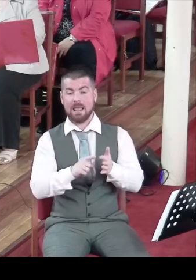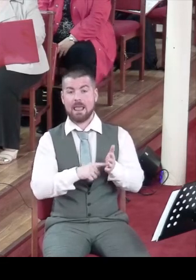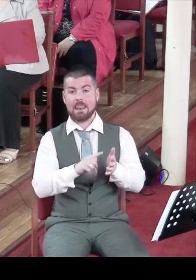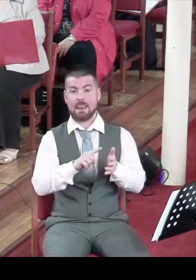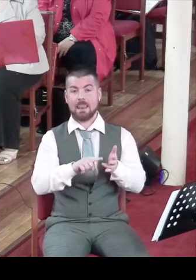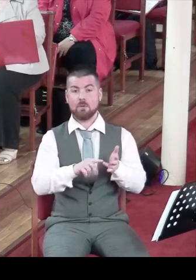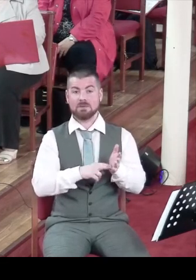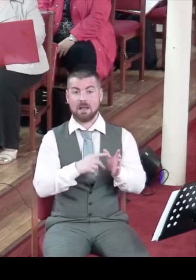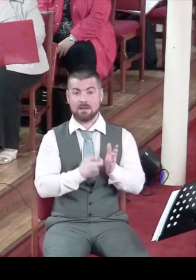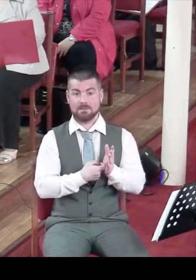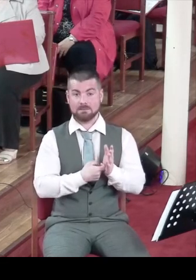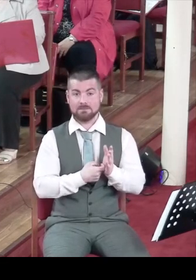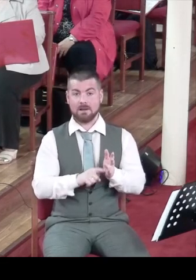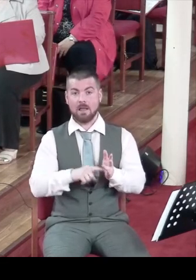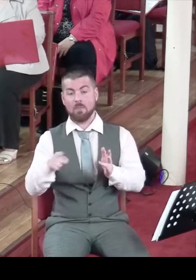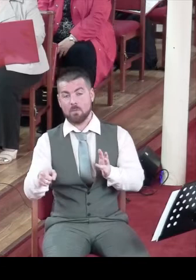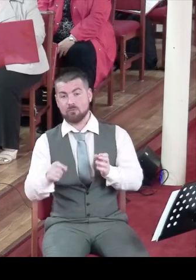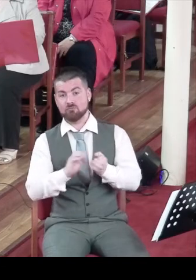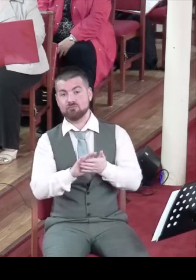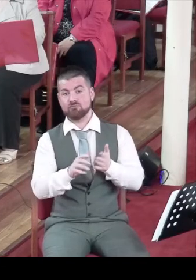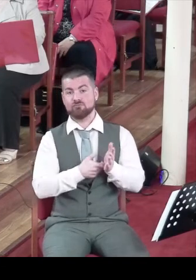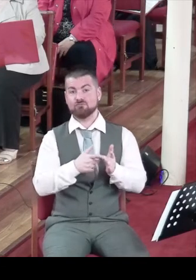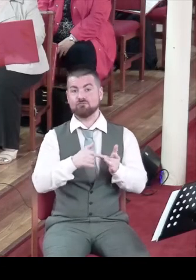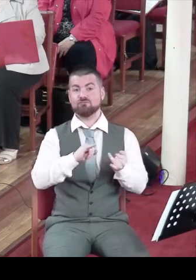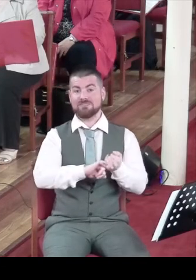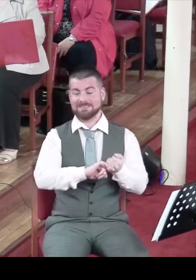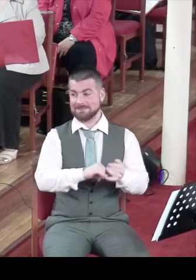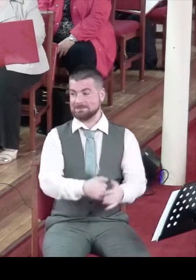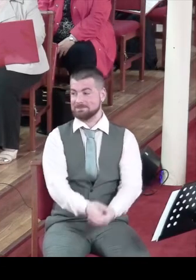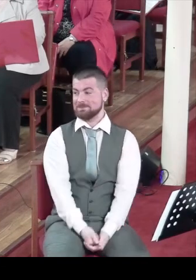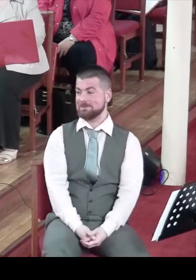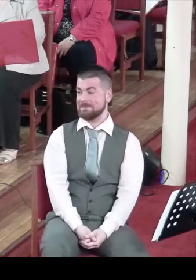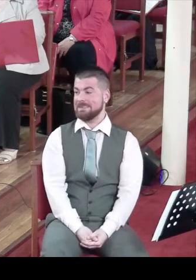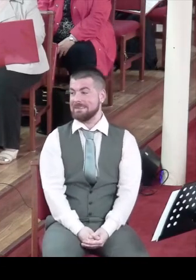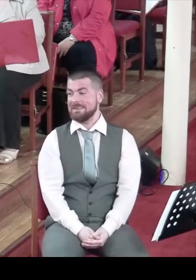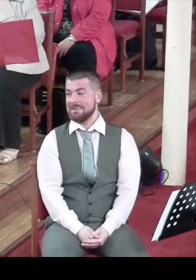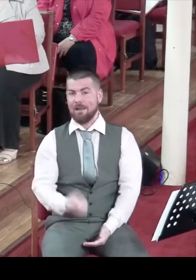come. We'll give you your certificates.